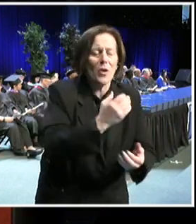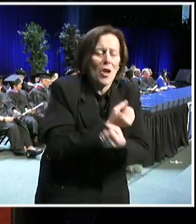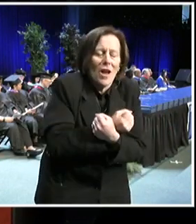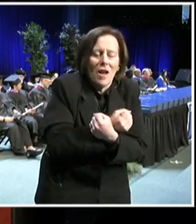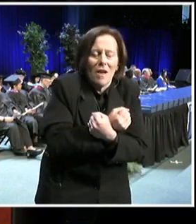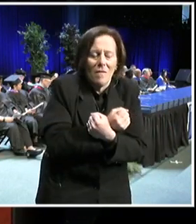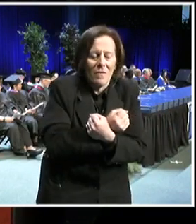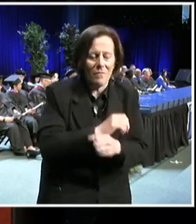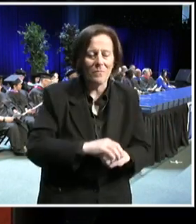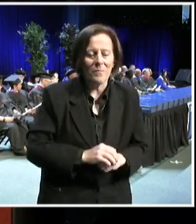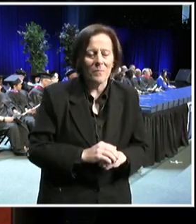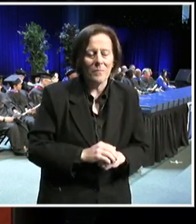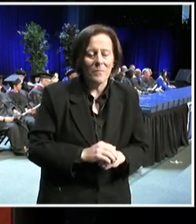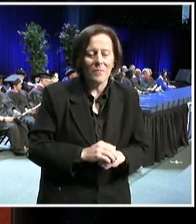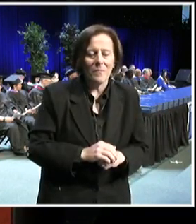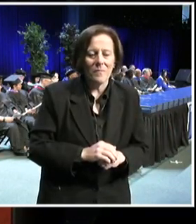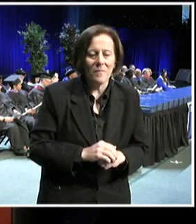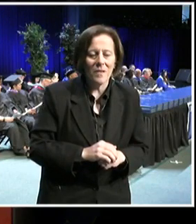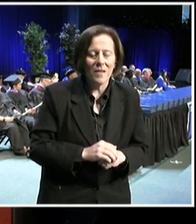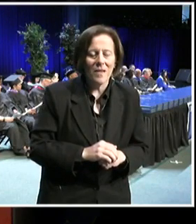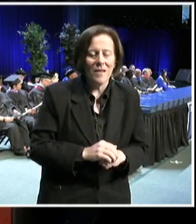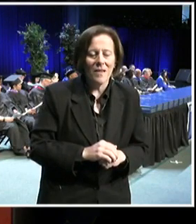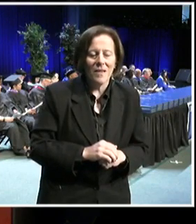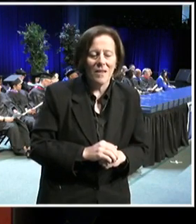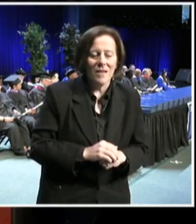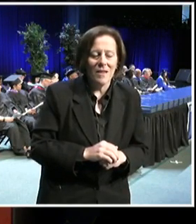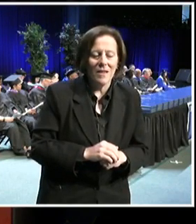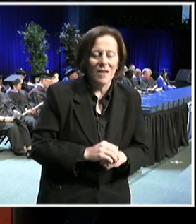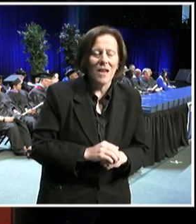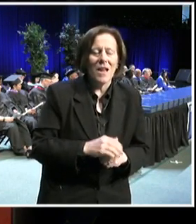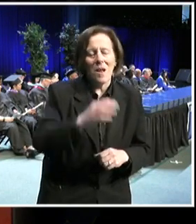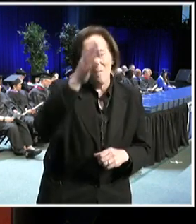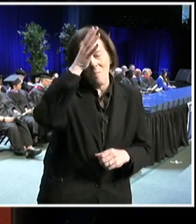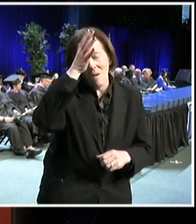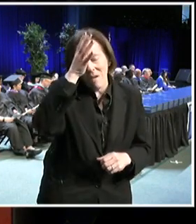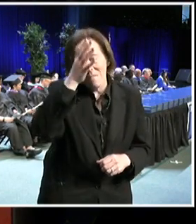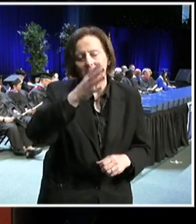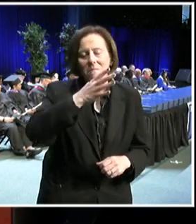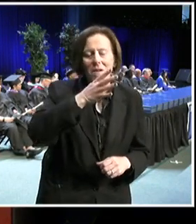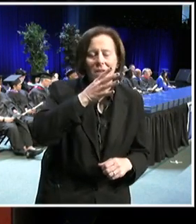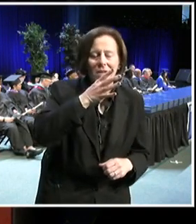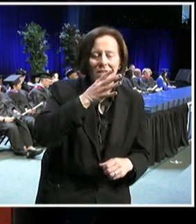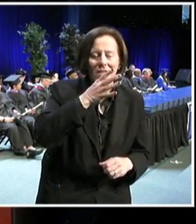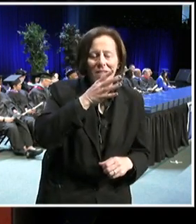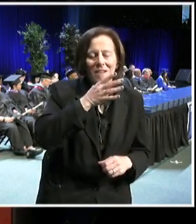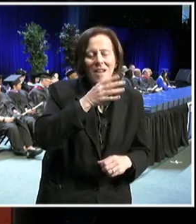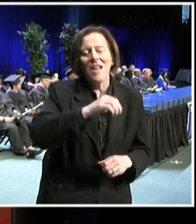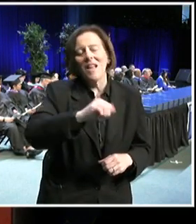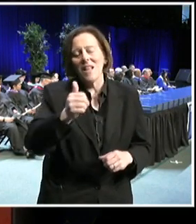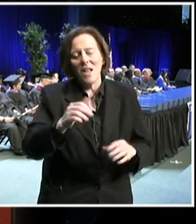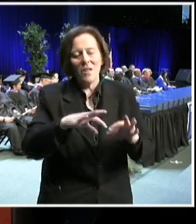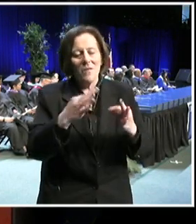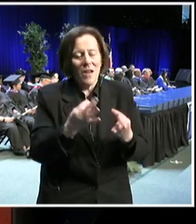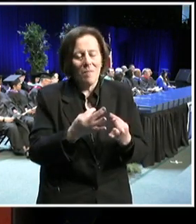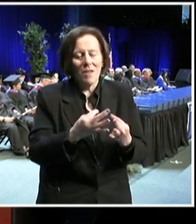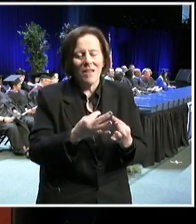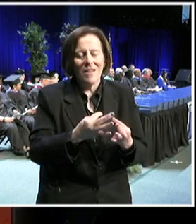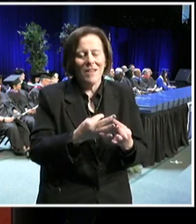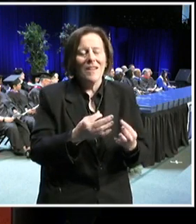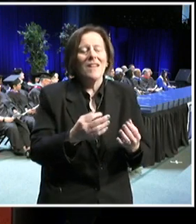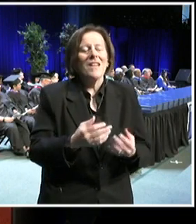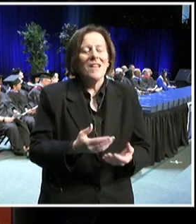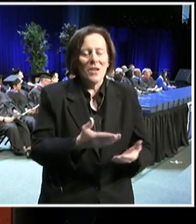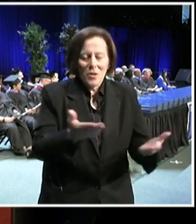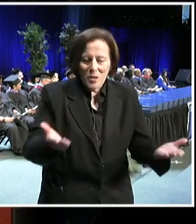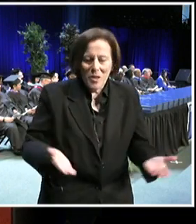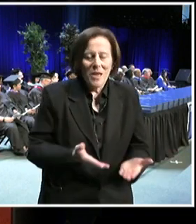ustedes estoy aquí hoy. Y papi, mami, tu trabajo ha dado frutos, y espero un día recompensarle